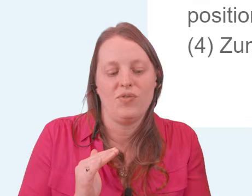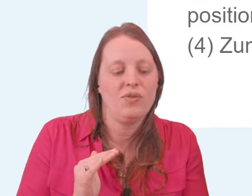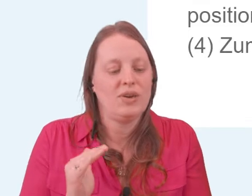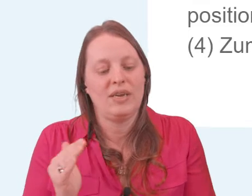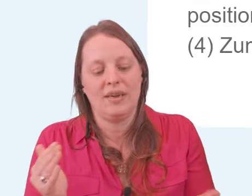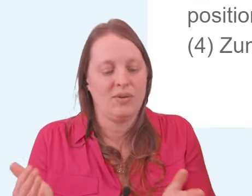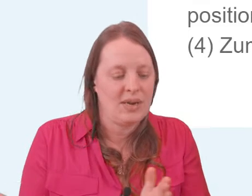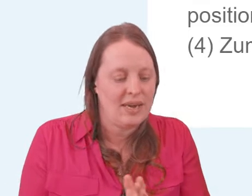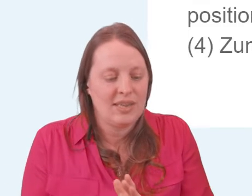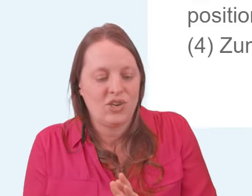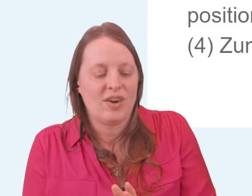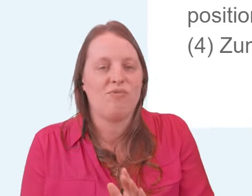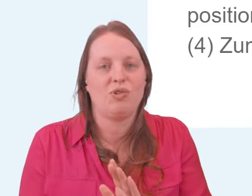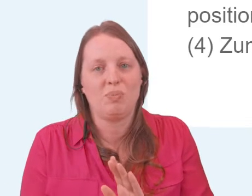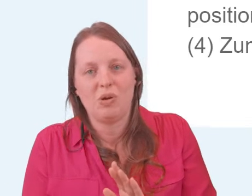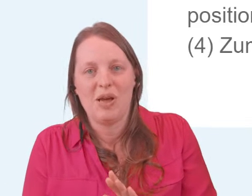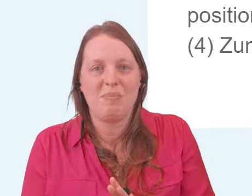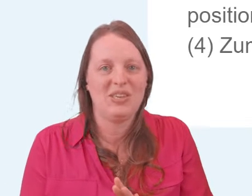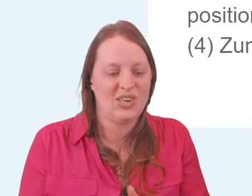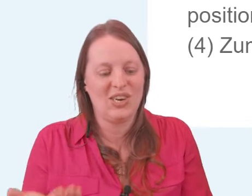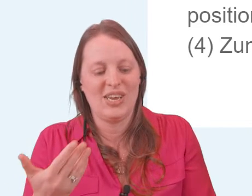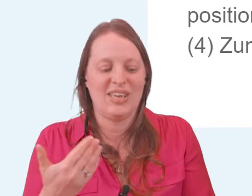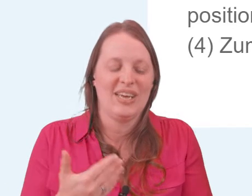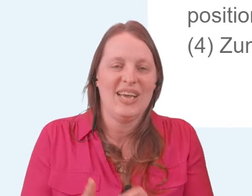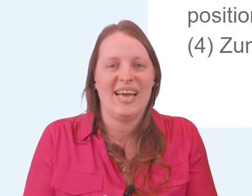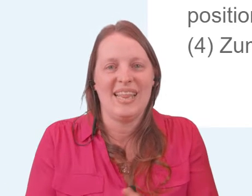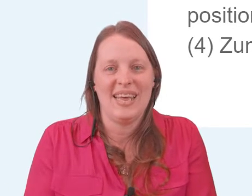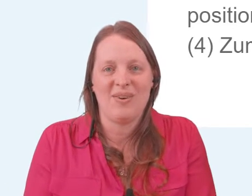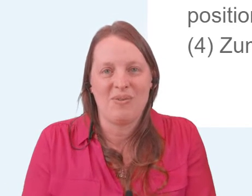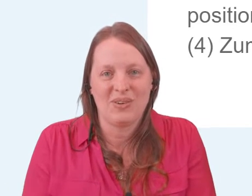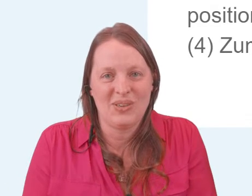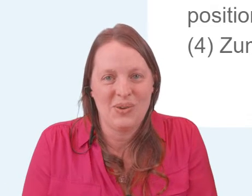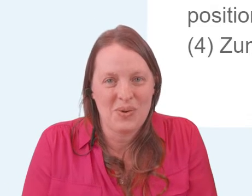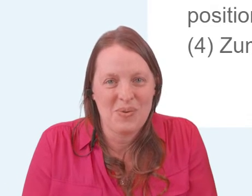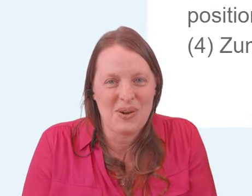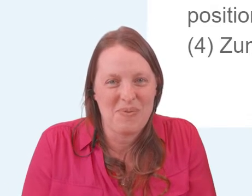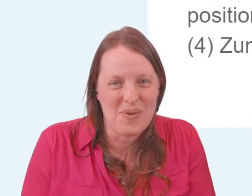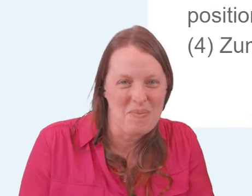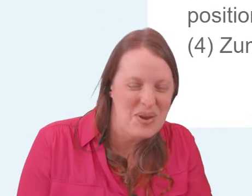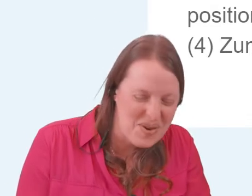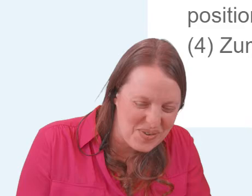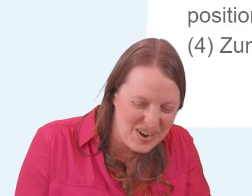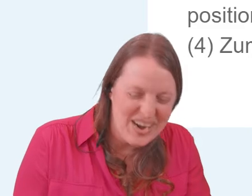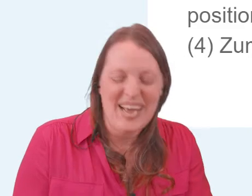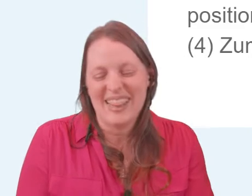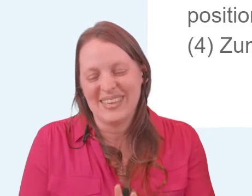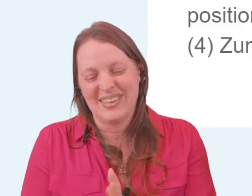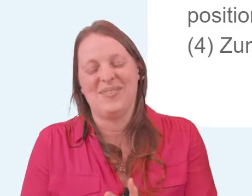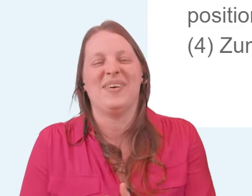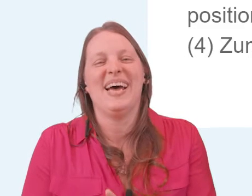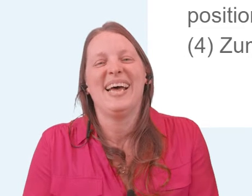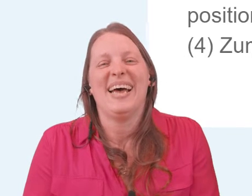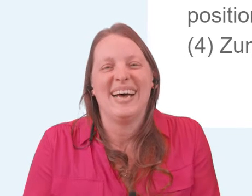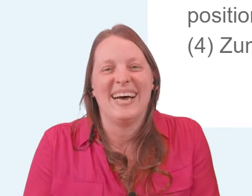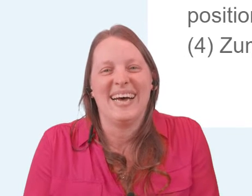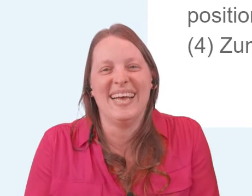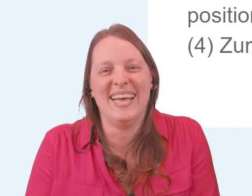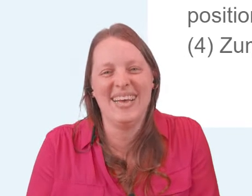the Guffoni. Okay, let's try forced prolonged positioning. And then, of course, your wonderful maneuver, the